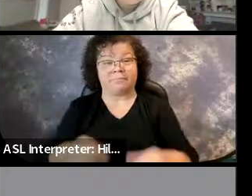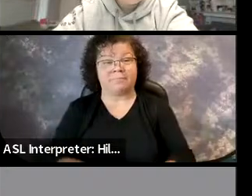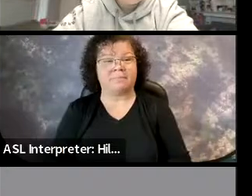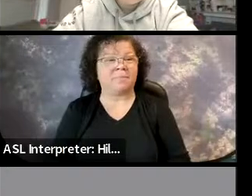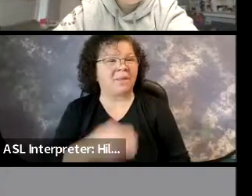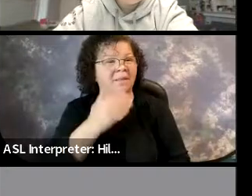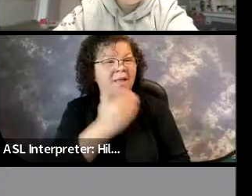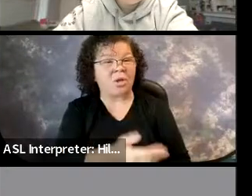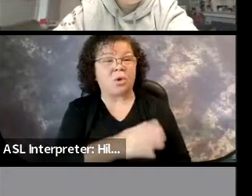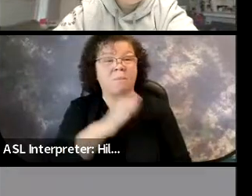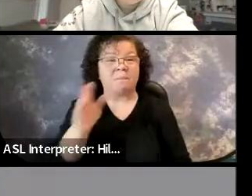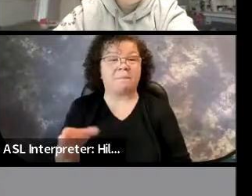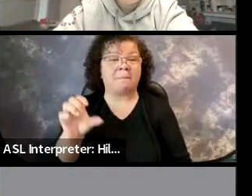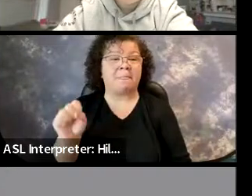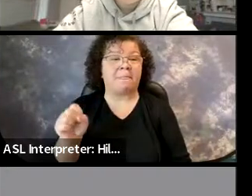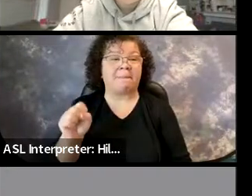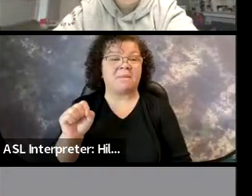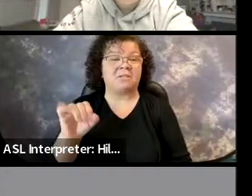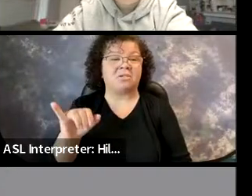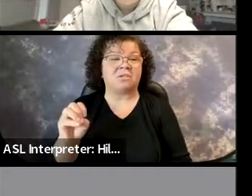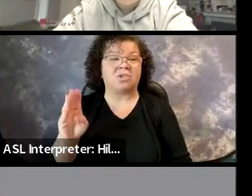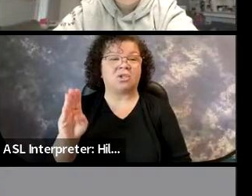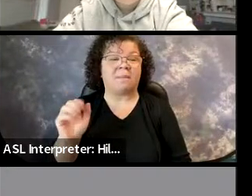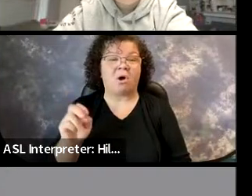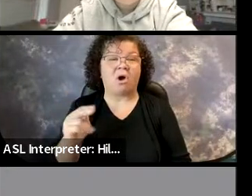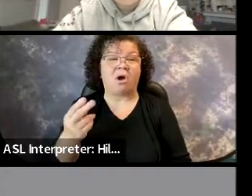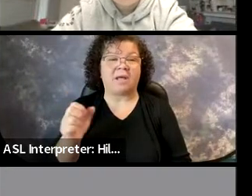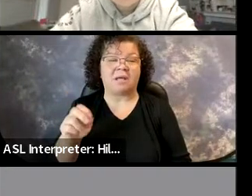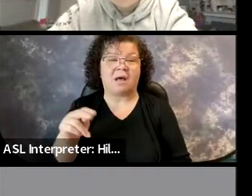Thanks, Walter. Shabana and then Scott.